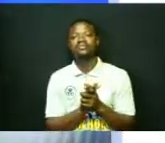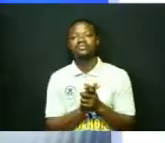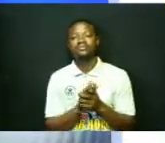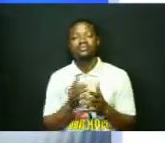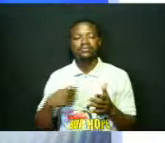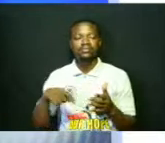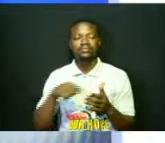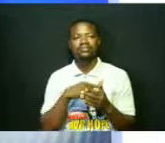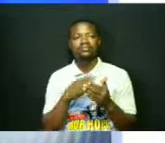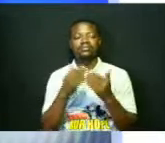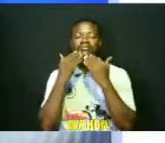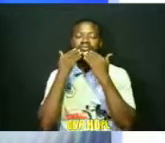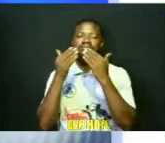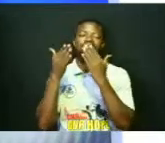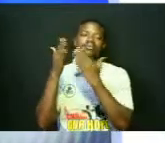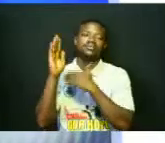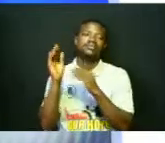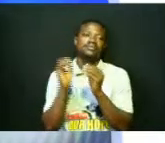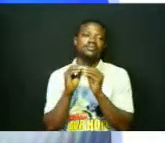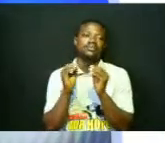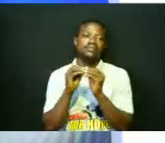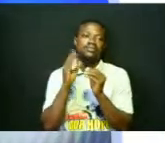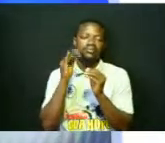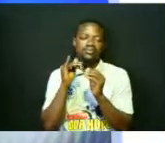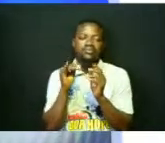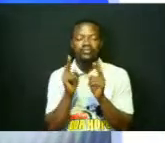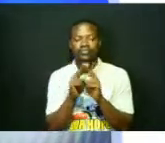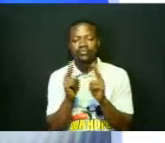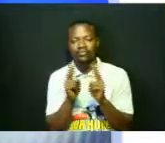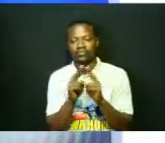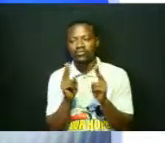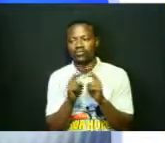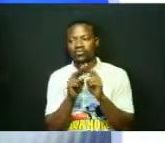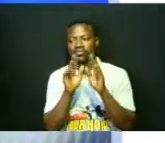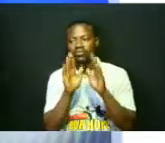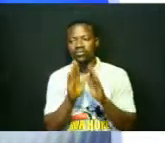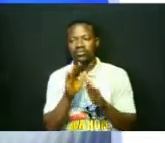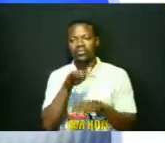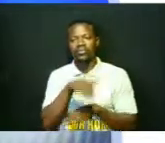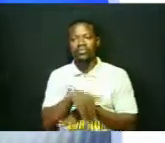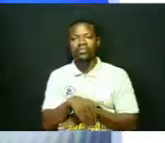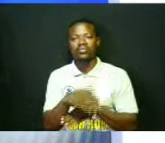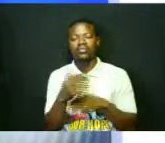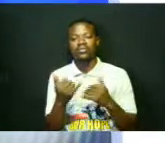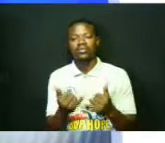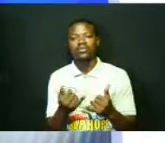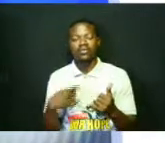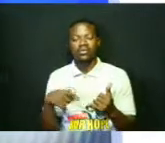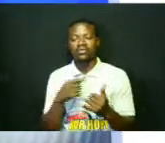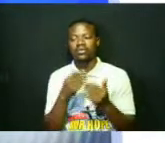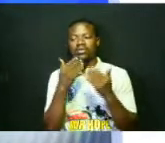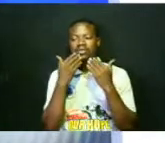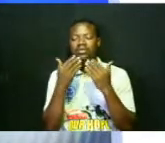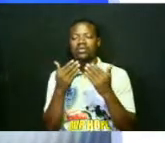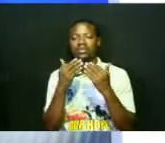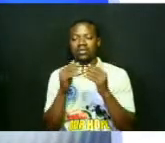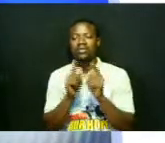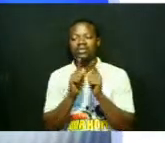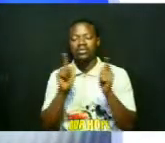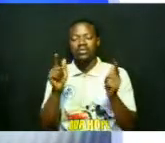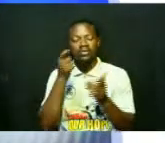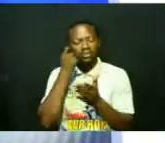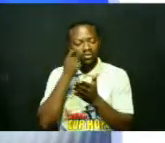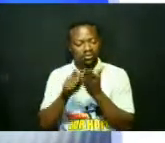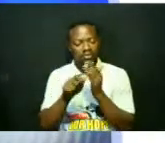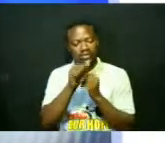We are very grateful to God for a very, very impactful evening. And we are so, so, so grateful to our General Secretary,